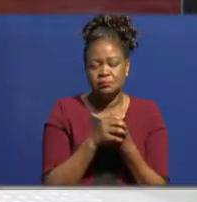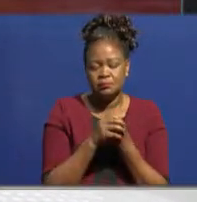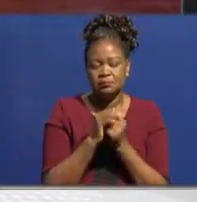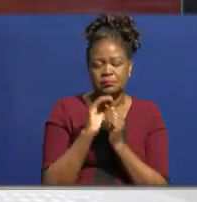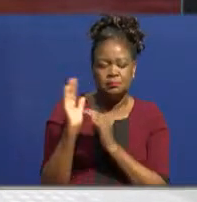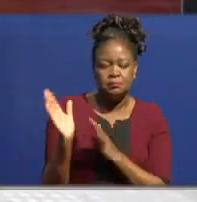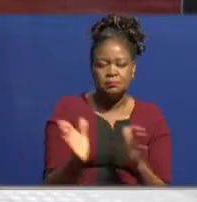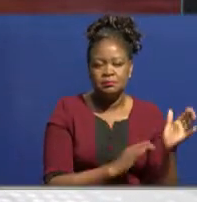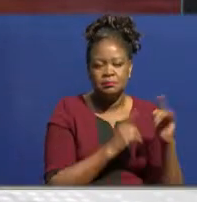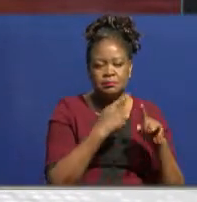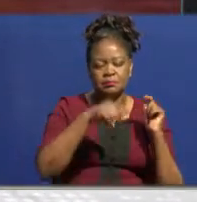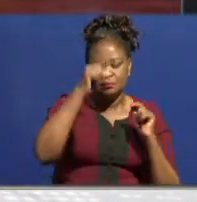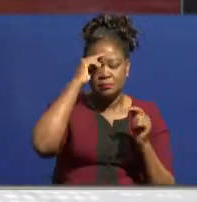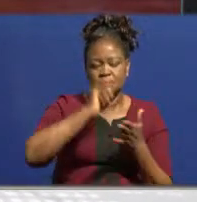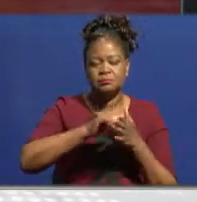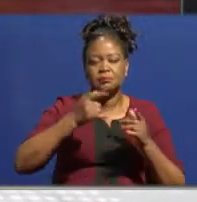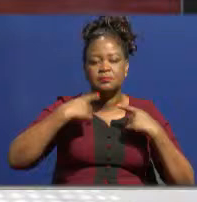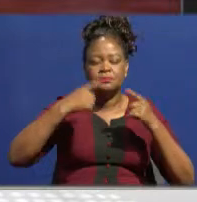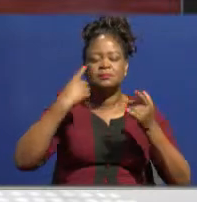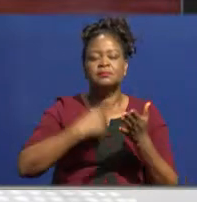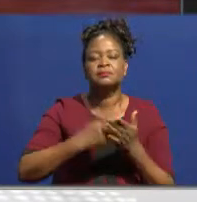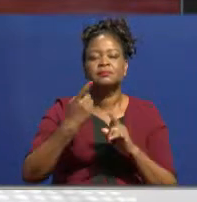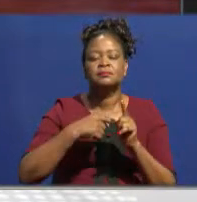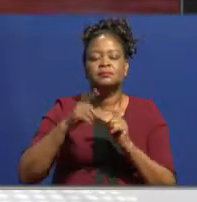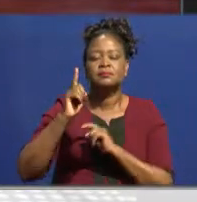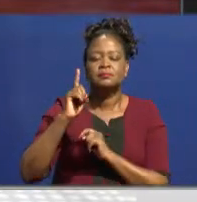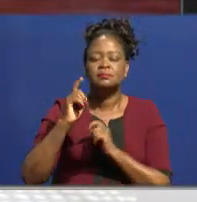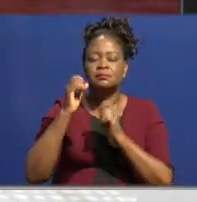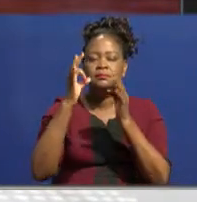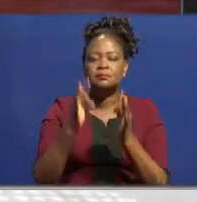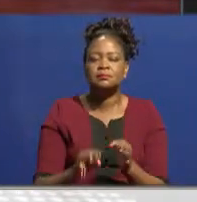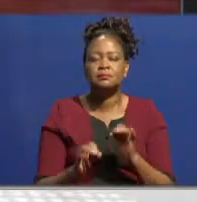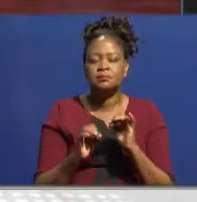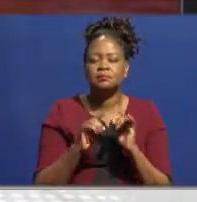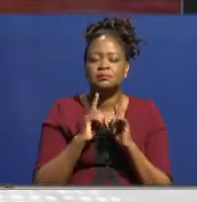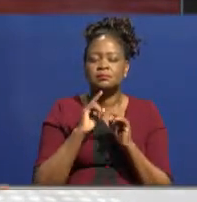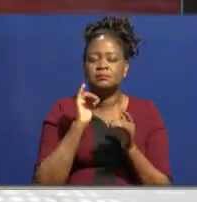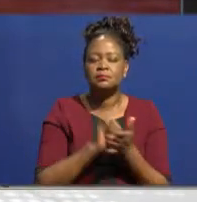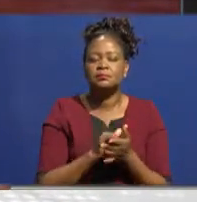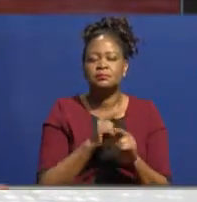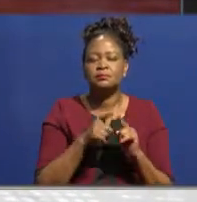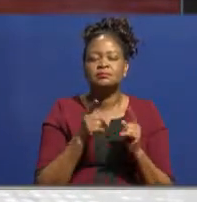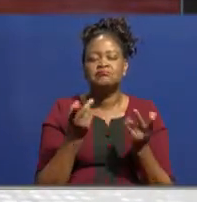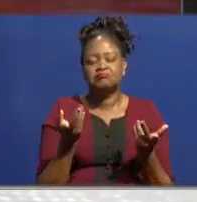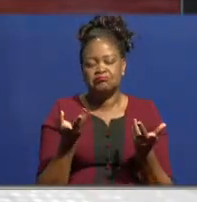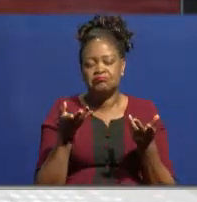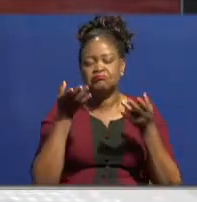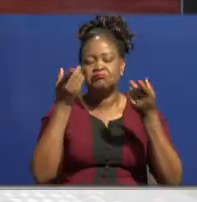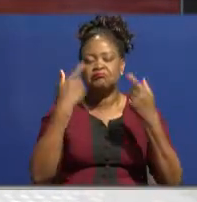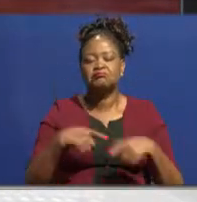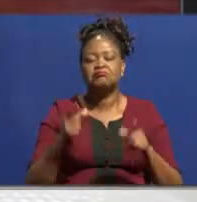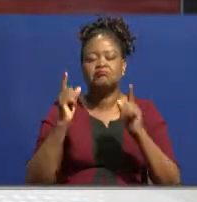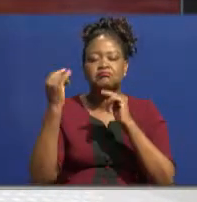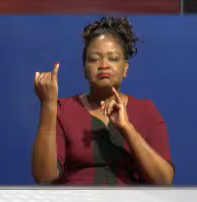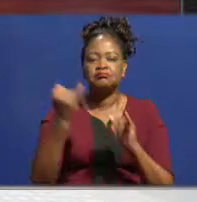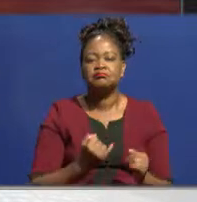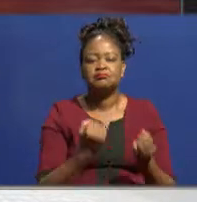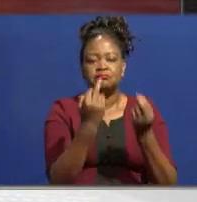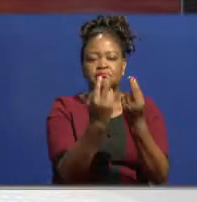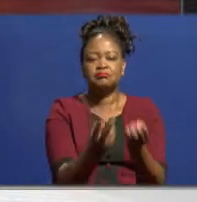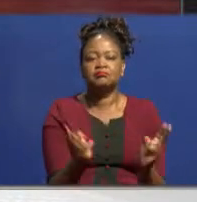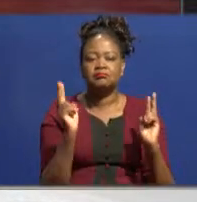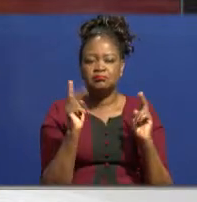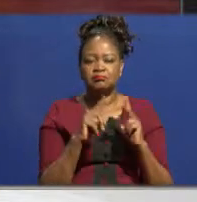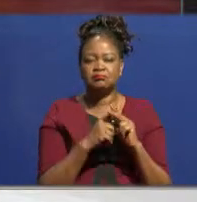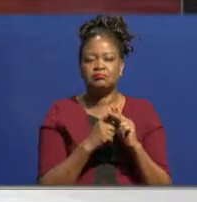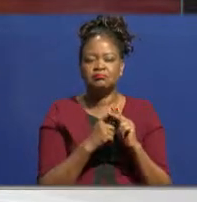the government strategic plan that was announced last week by the Ministry of Treasury, we'll be touching on that as well. But without further ado, allow me to introduce my panelists,